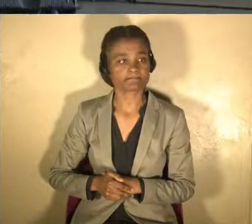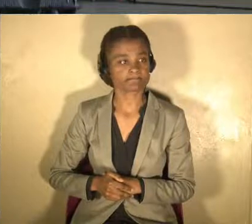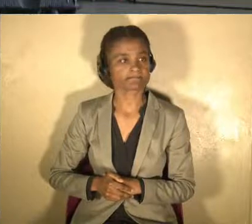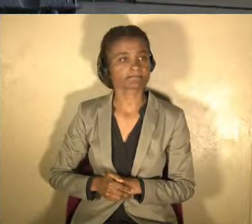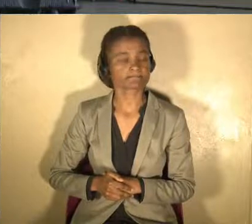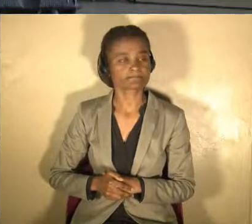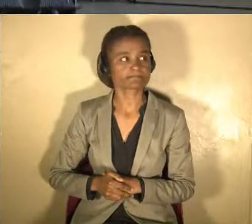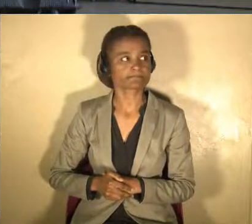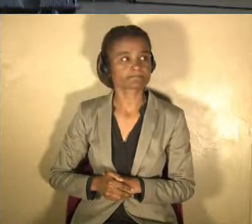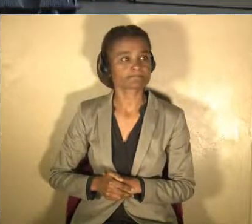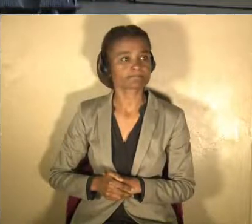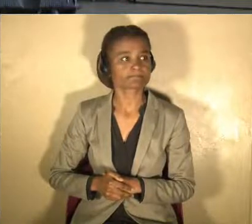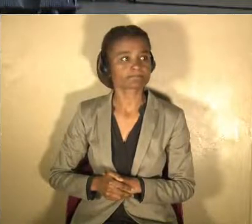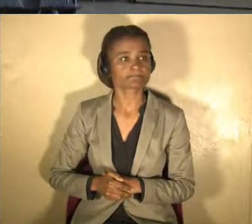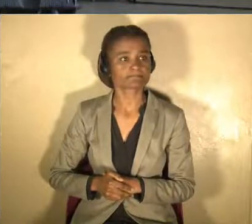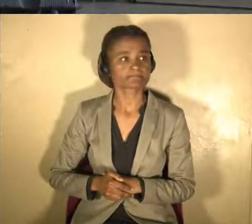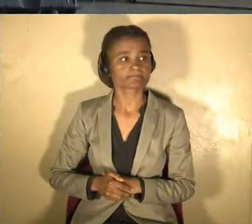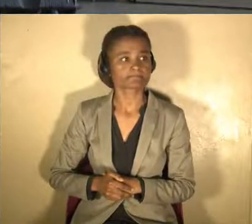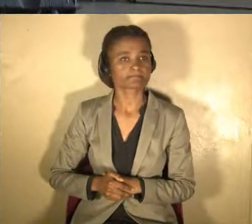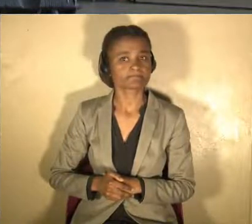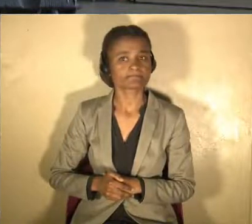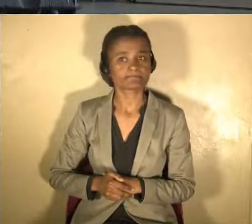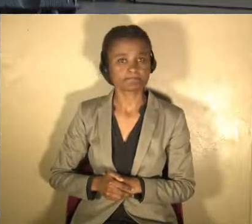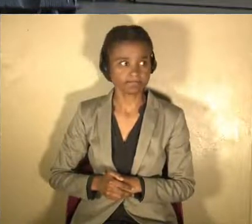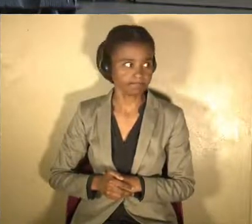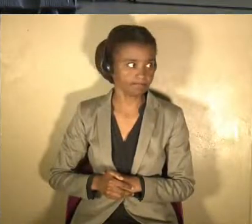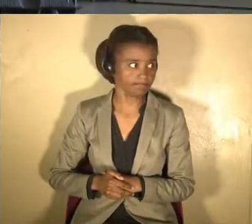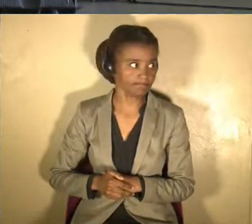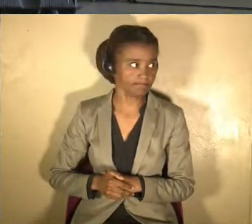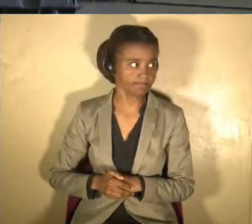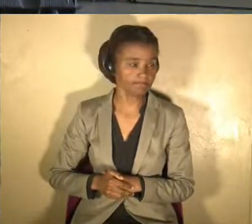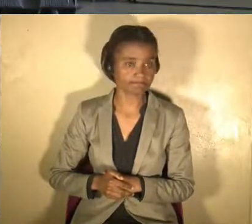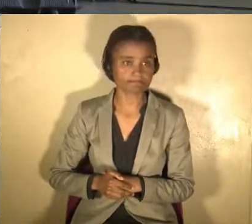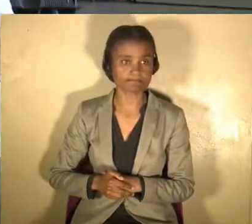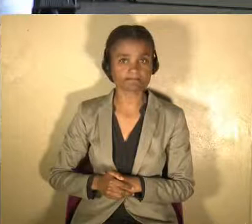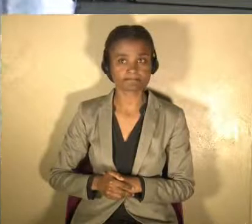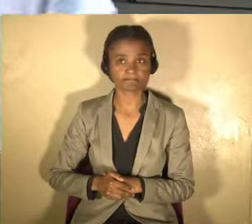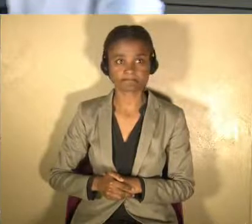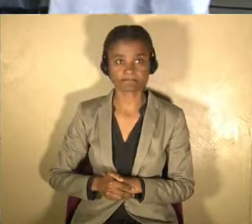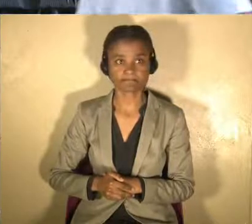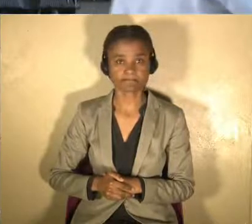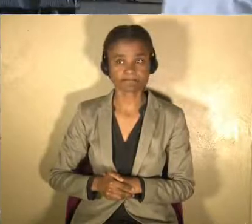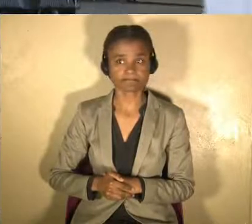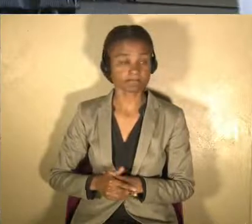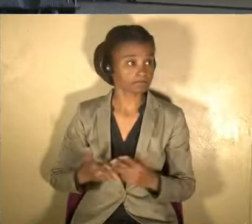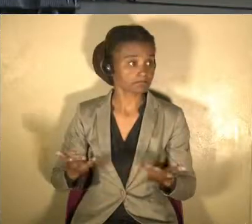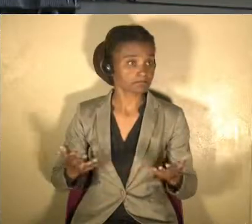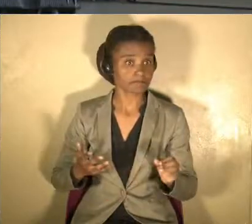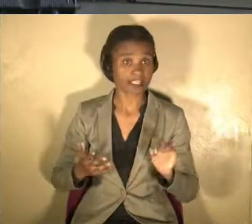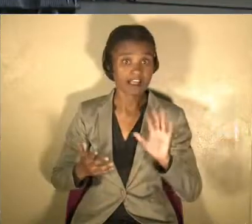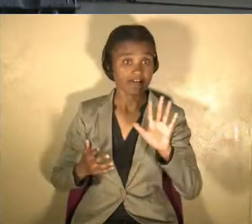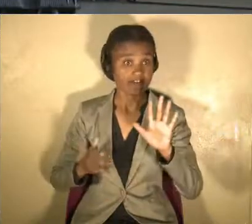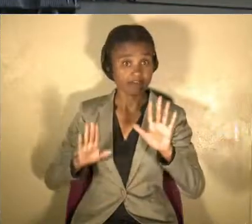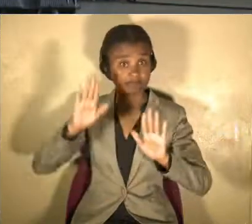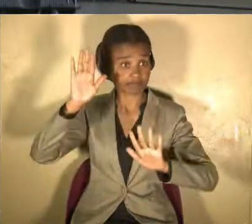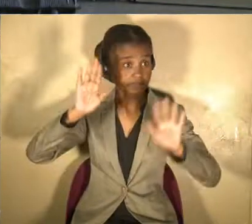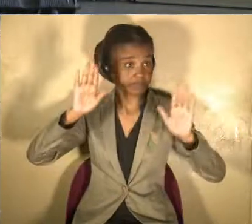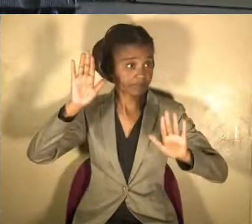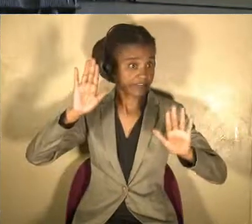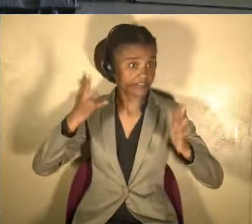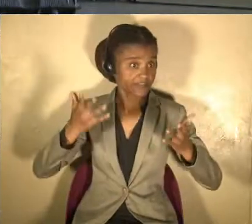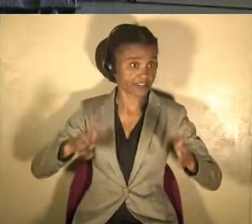Number 4, come, join the queue. Number 5, come, join the queue. Those are the 5 hands that I've